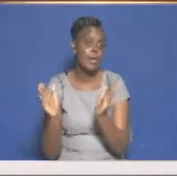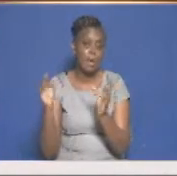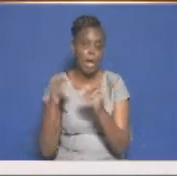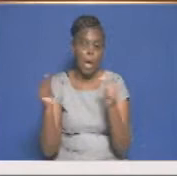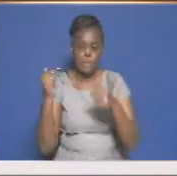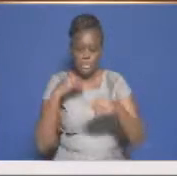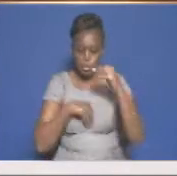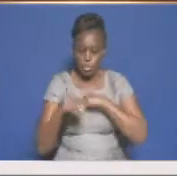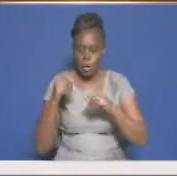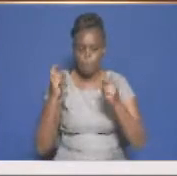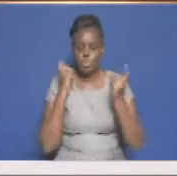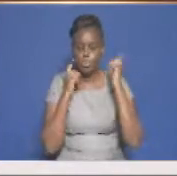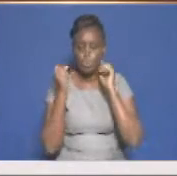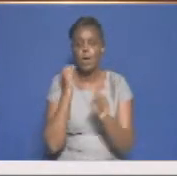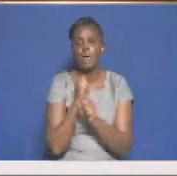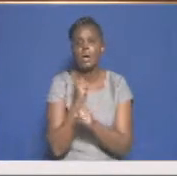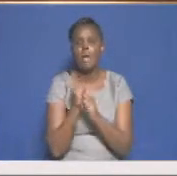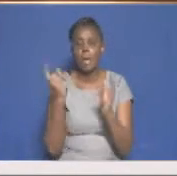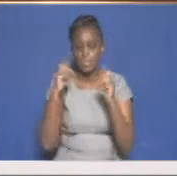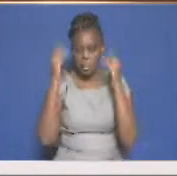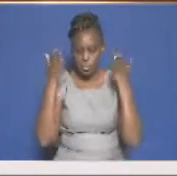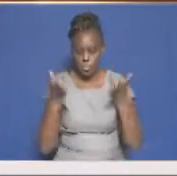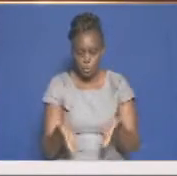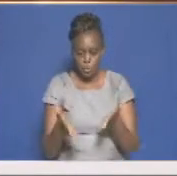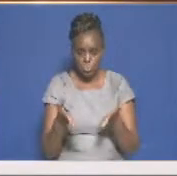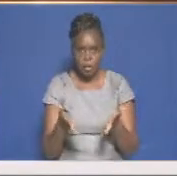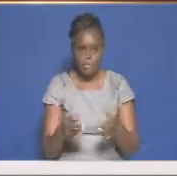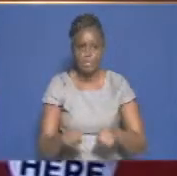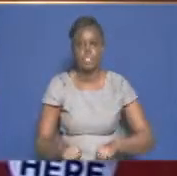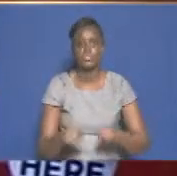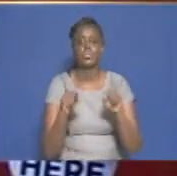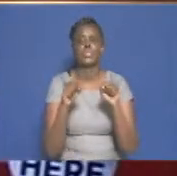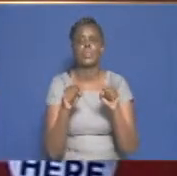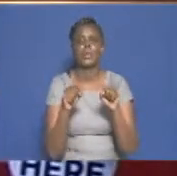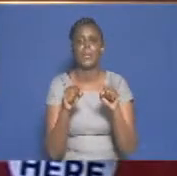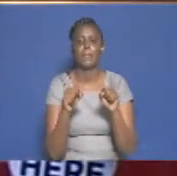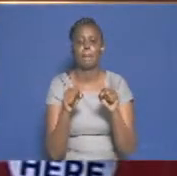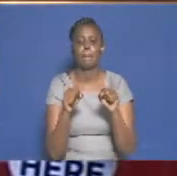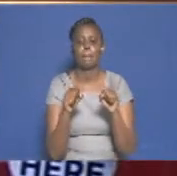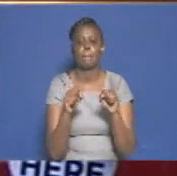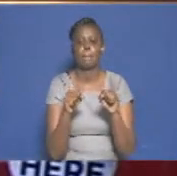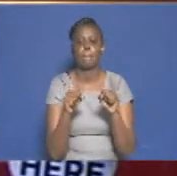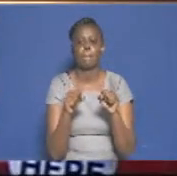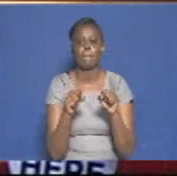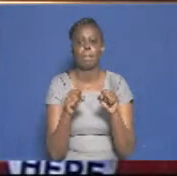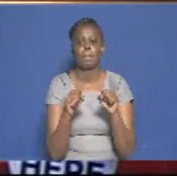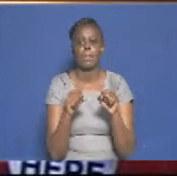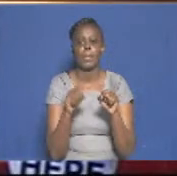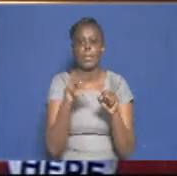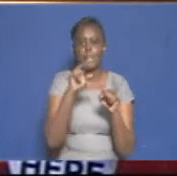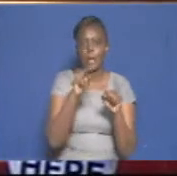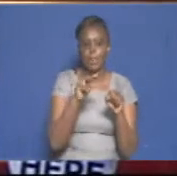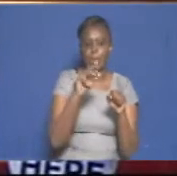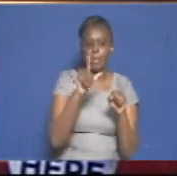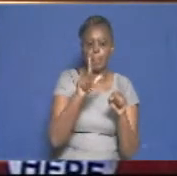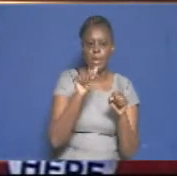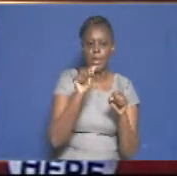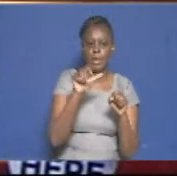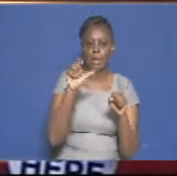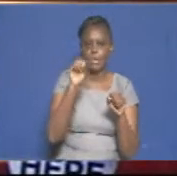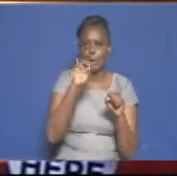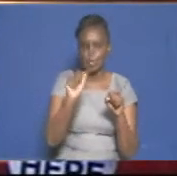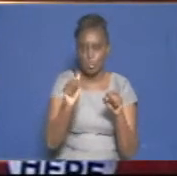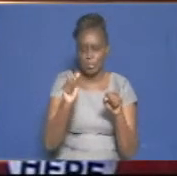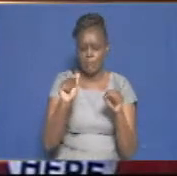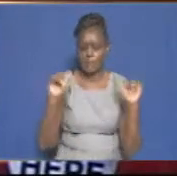anti-corruption workshop. Up to date, Mr. Chair, Mr. Speaker, sir, the Malaysians still